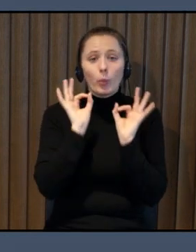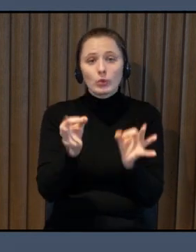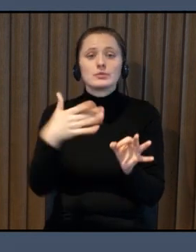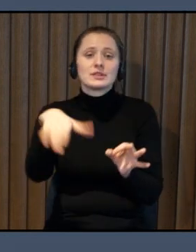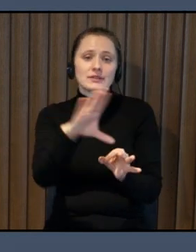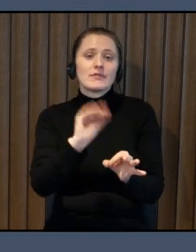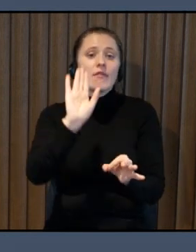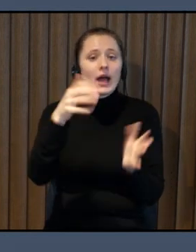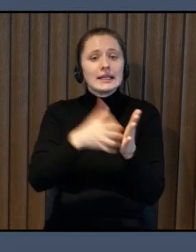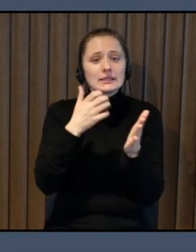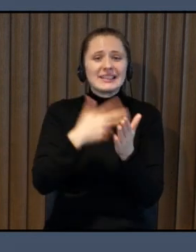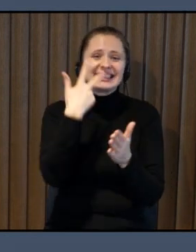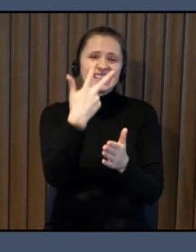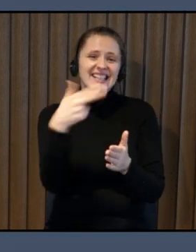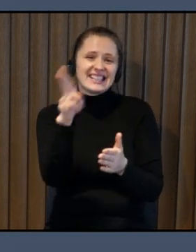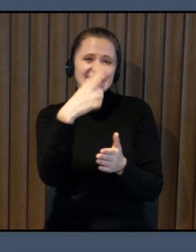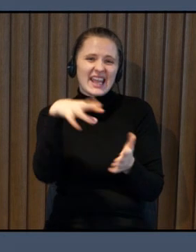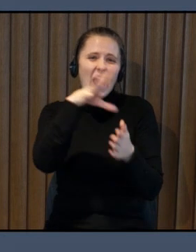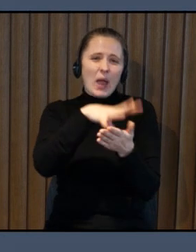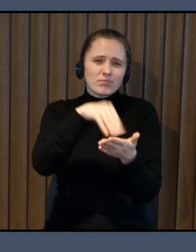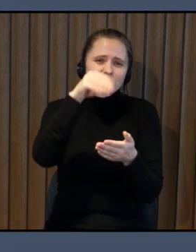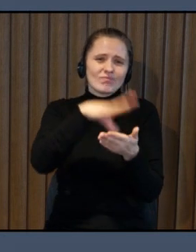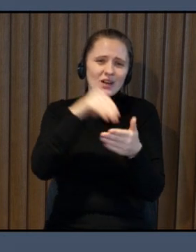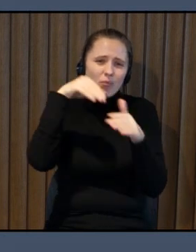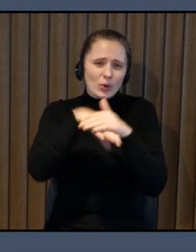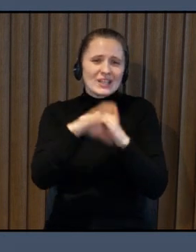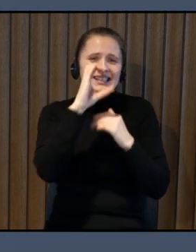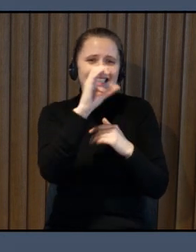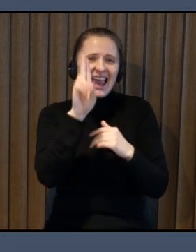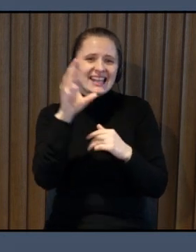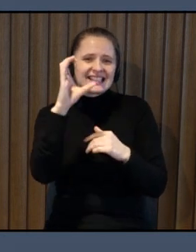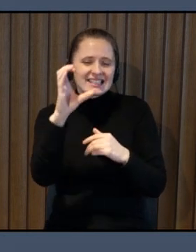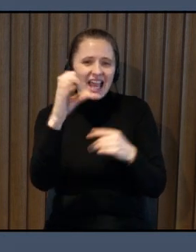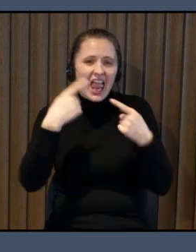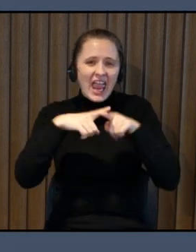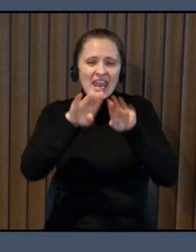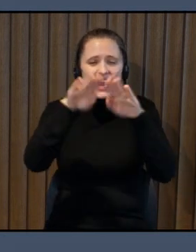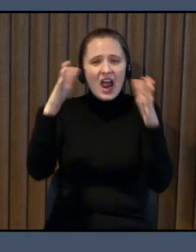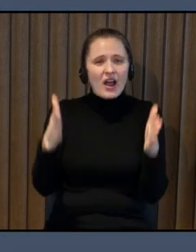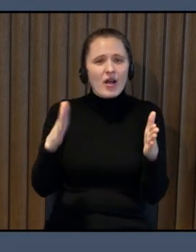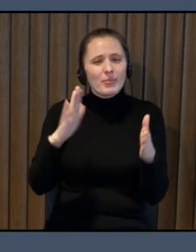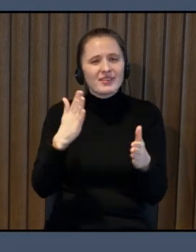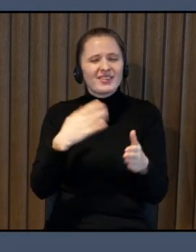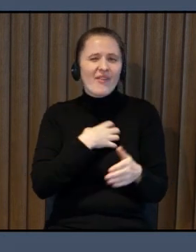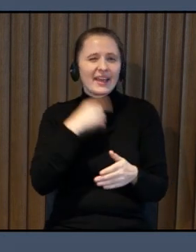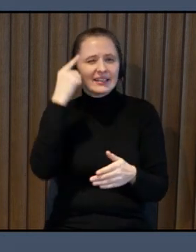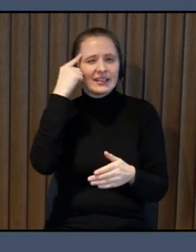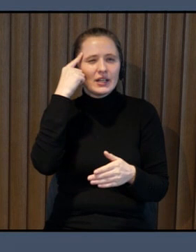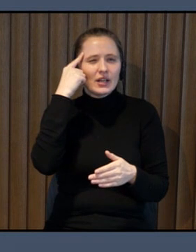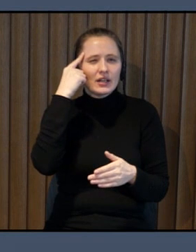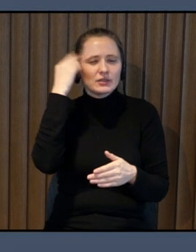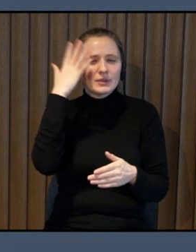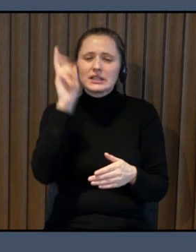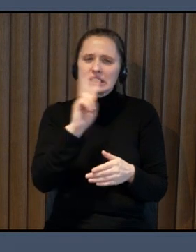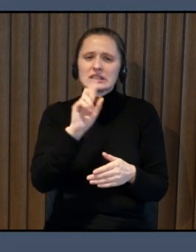of time resources. Of course, we can use 3D printing and CNC equipment,